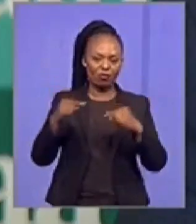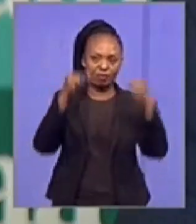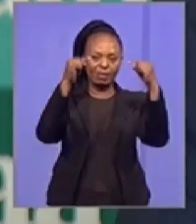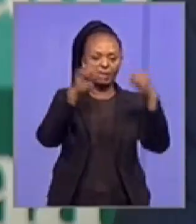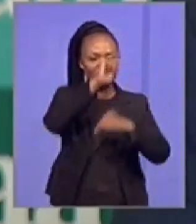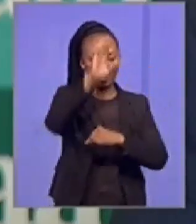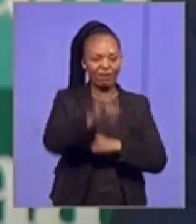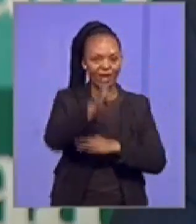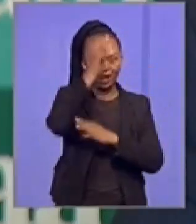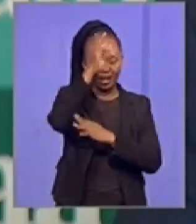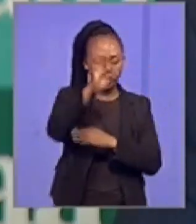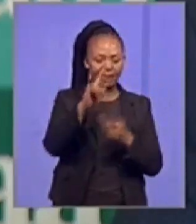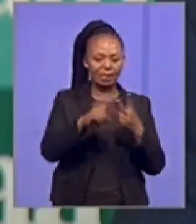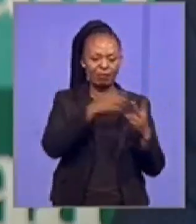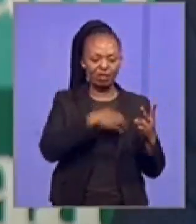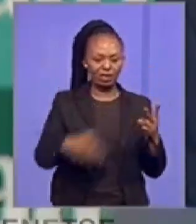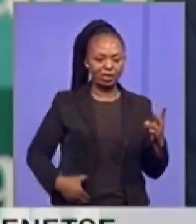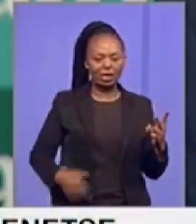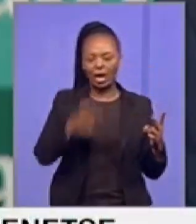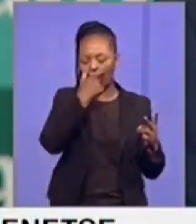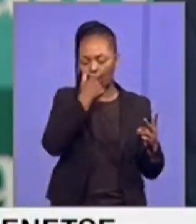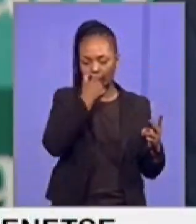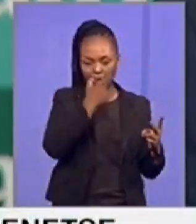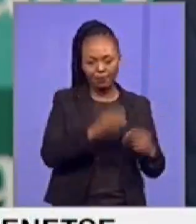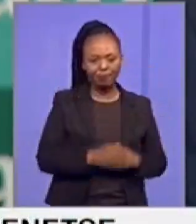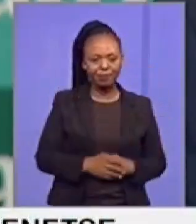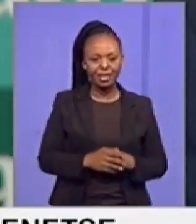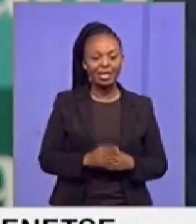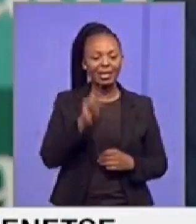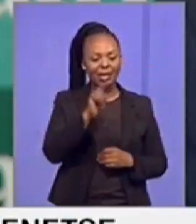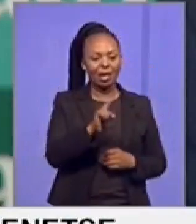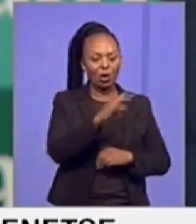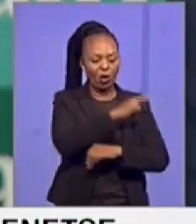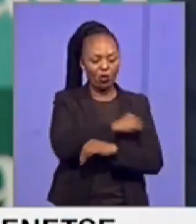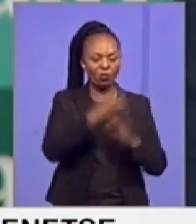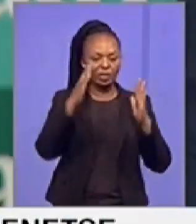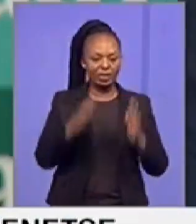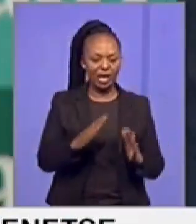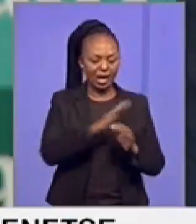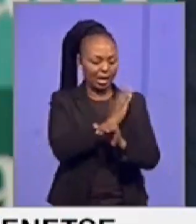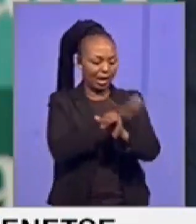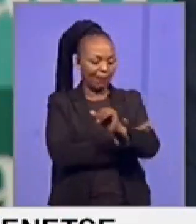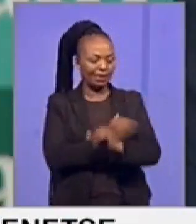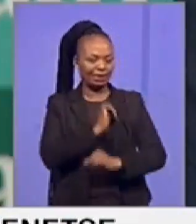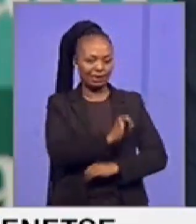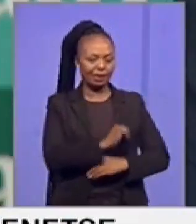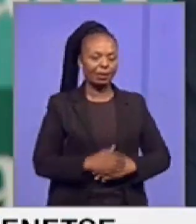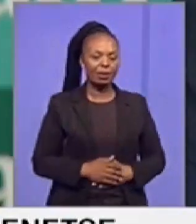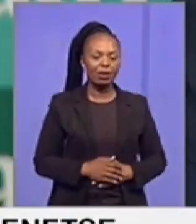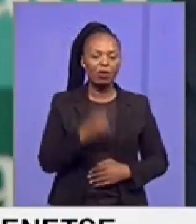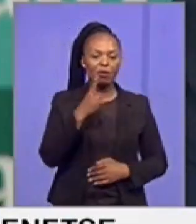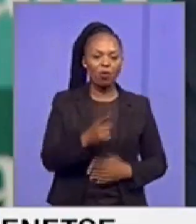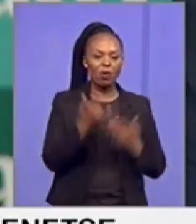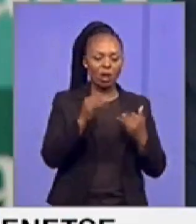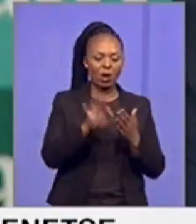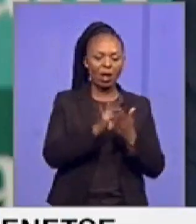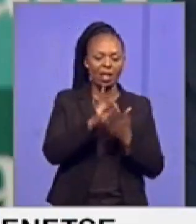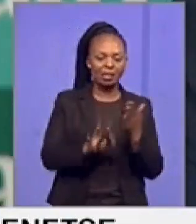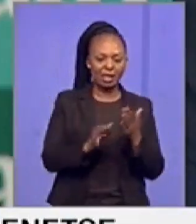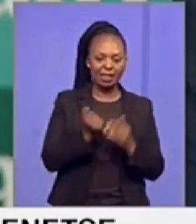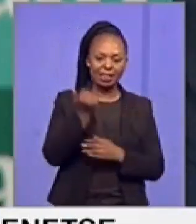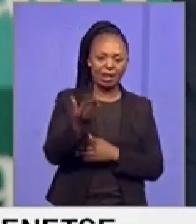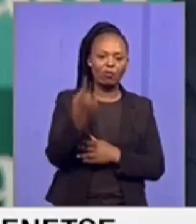African government and President Ramaphosa in his official capacity for a delictual claim for